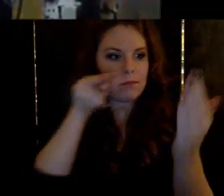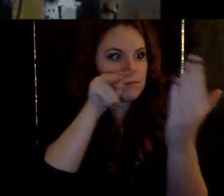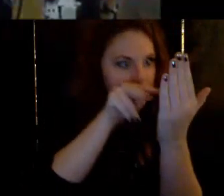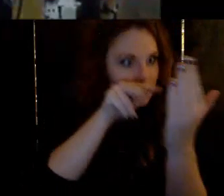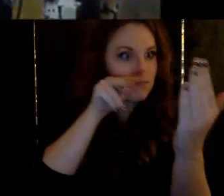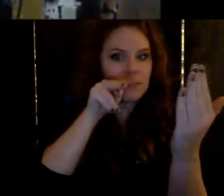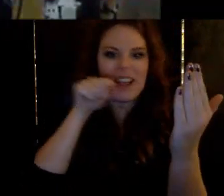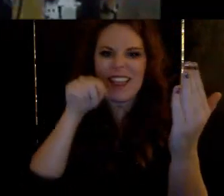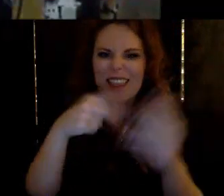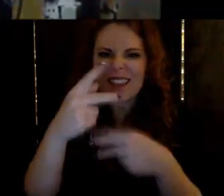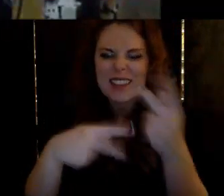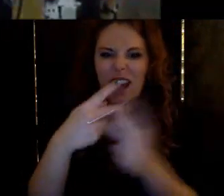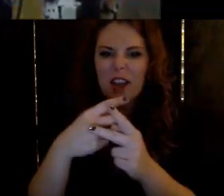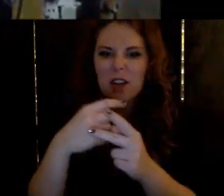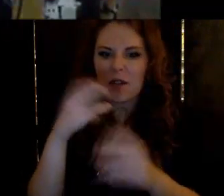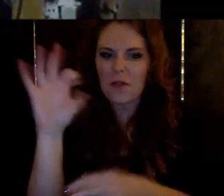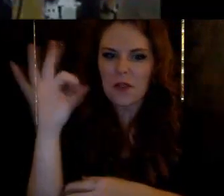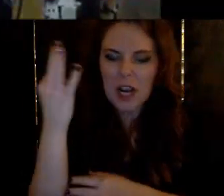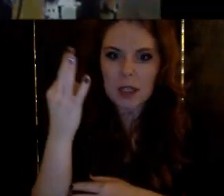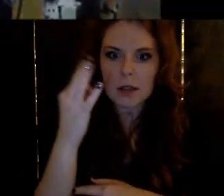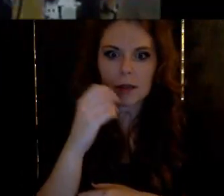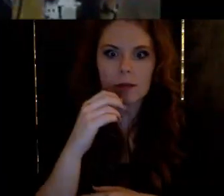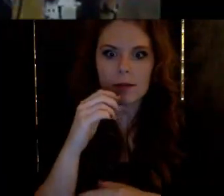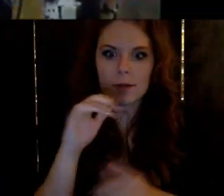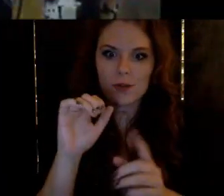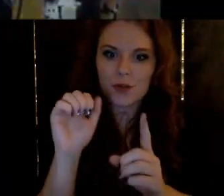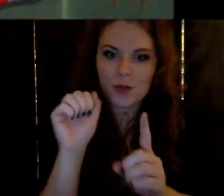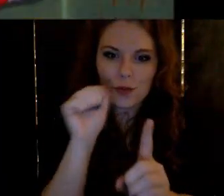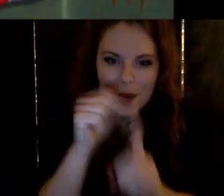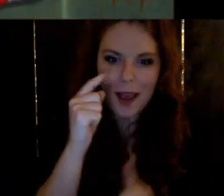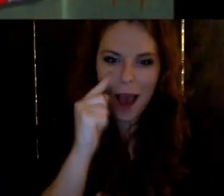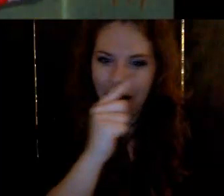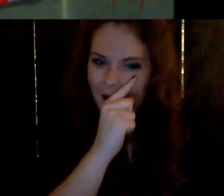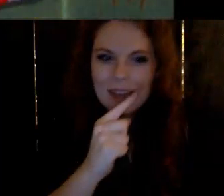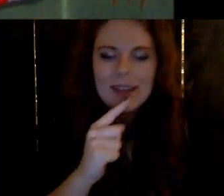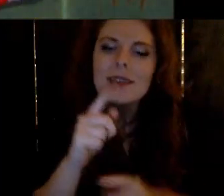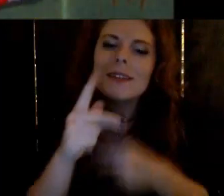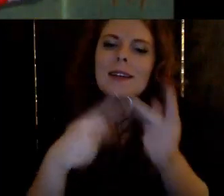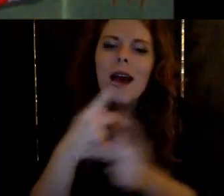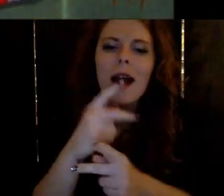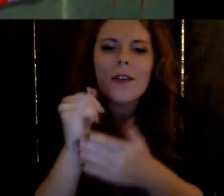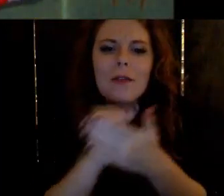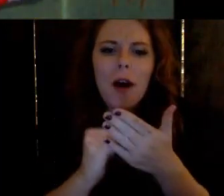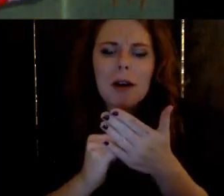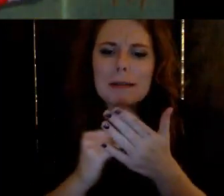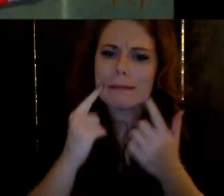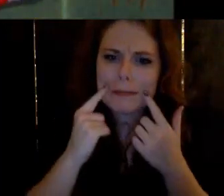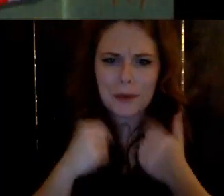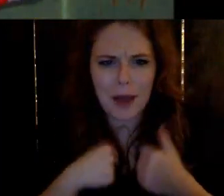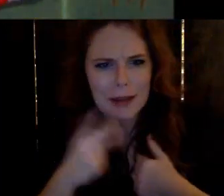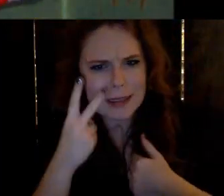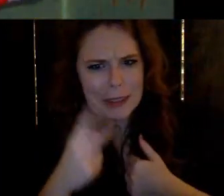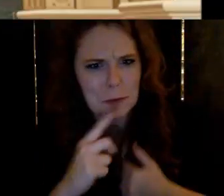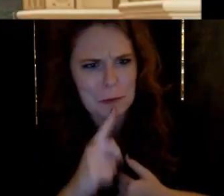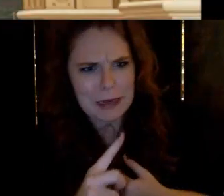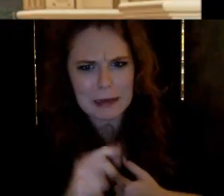French, trompe-l'œil literally means fools the eye. It's a style of art that makes you question if what you're seeing is